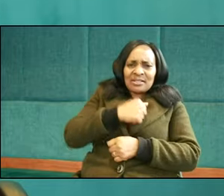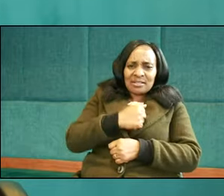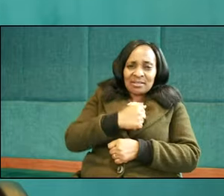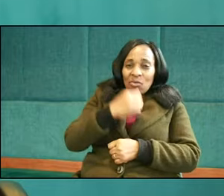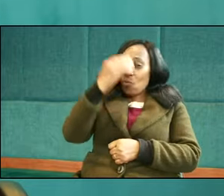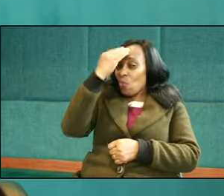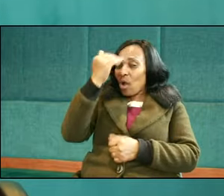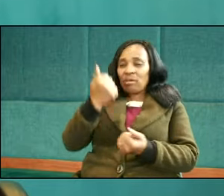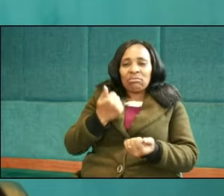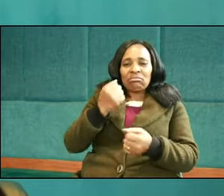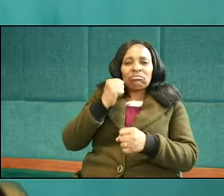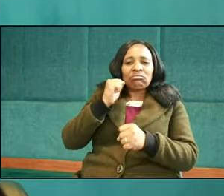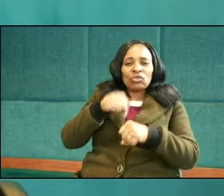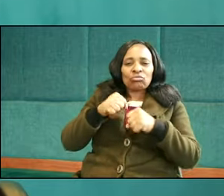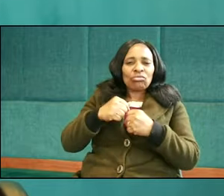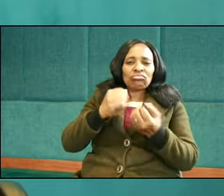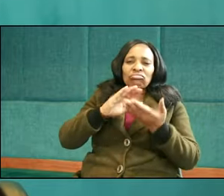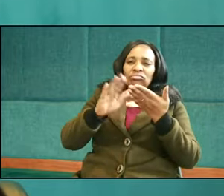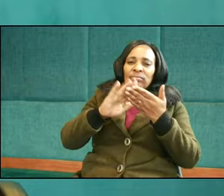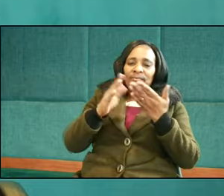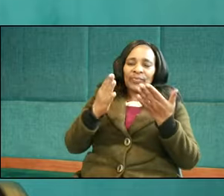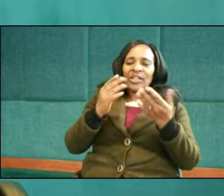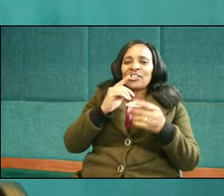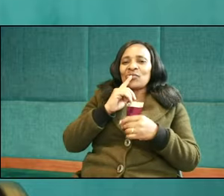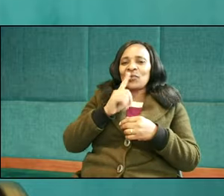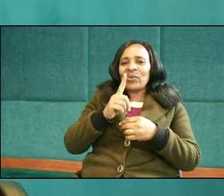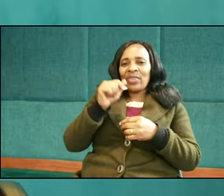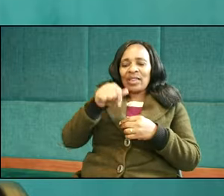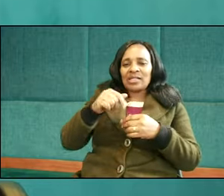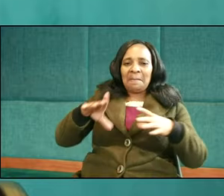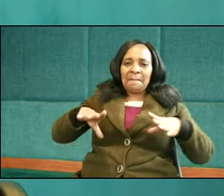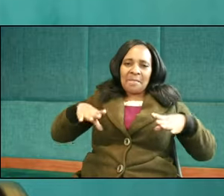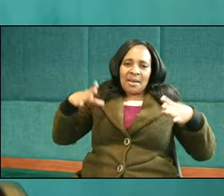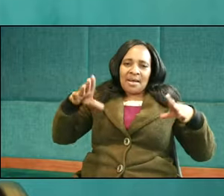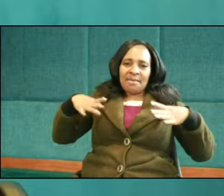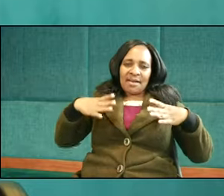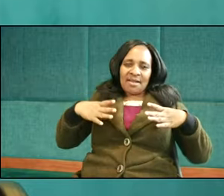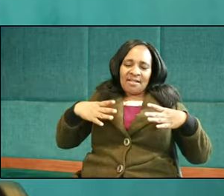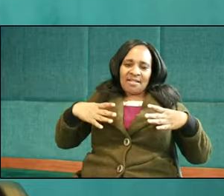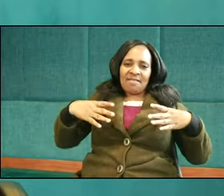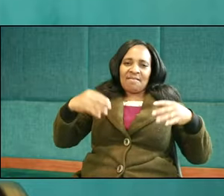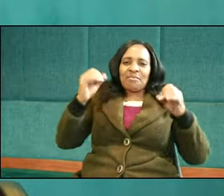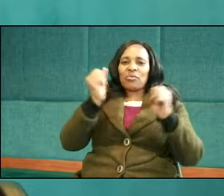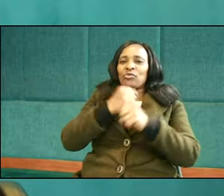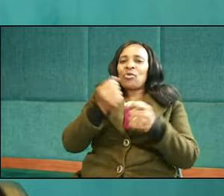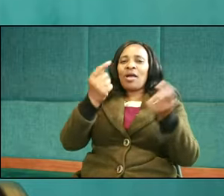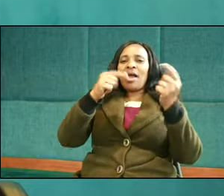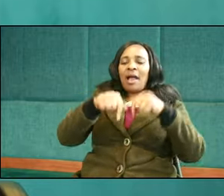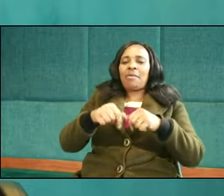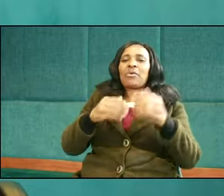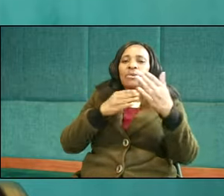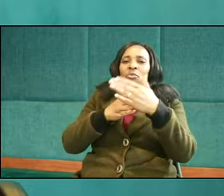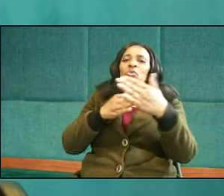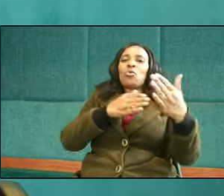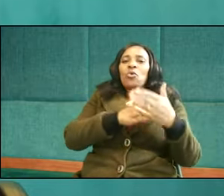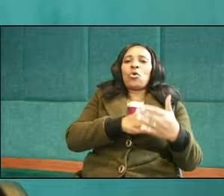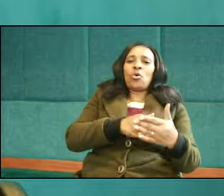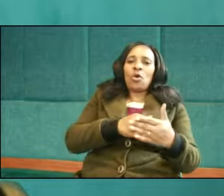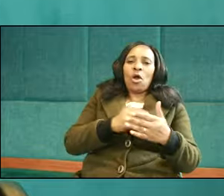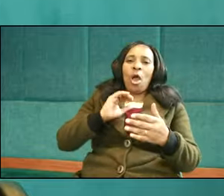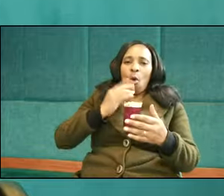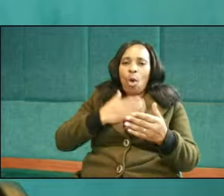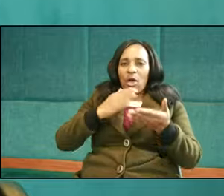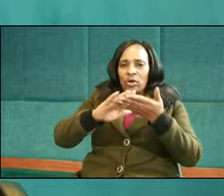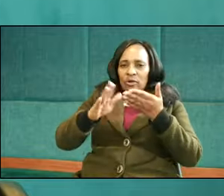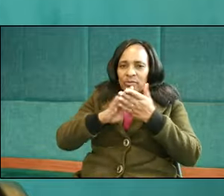why do we really have to confess? So that pride really does come as an obstacle to our confession,